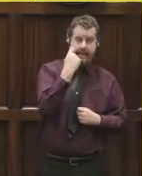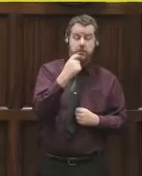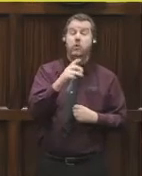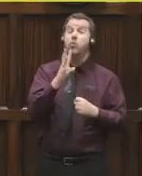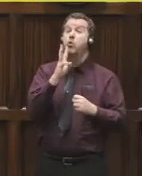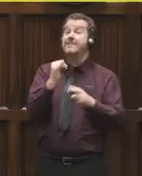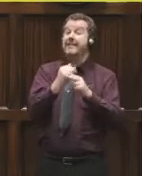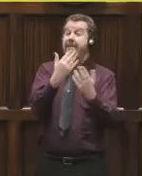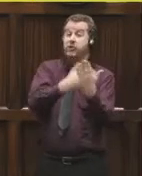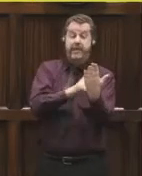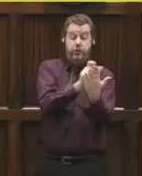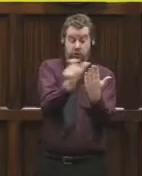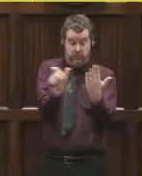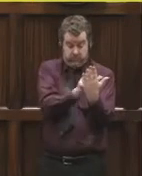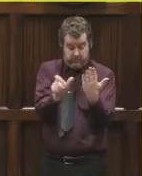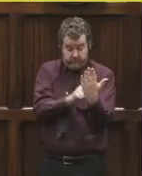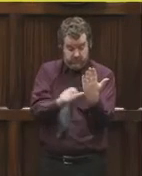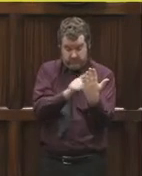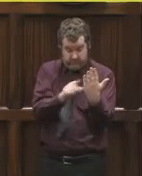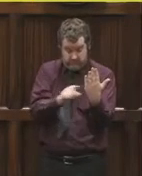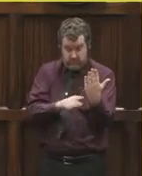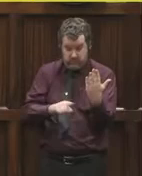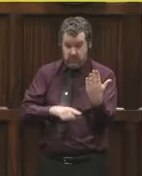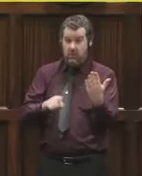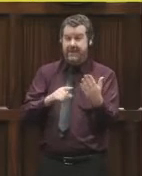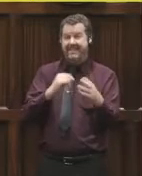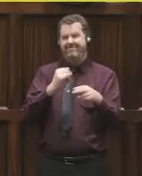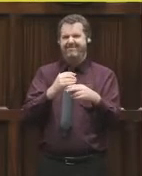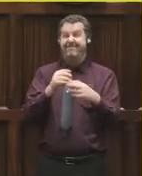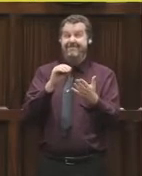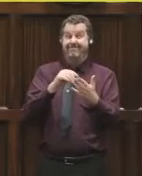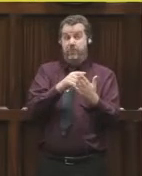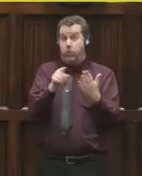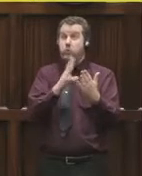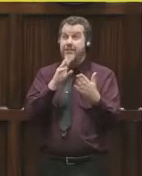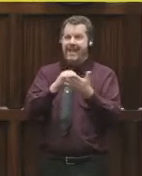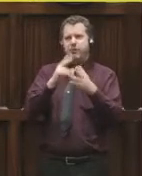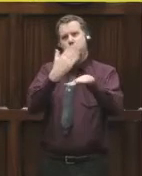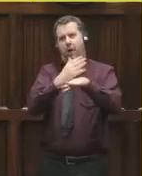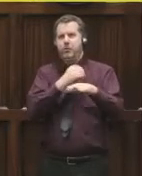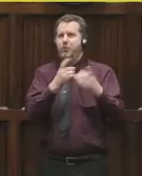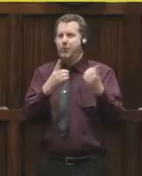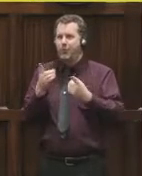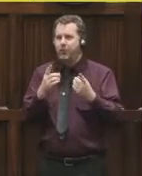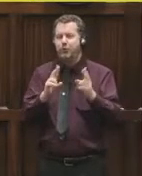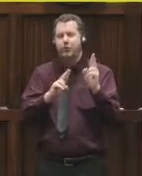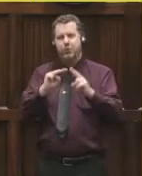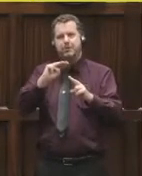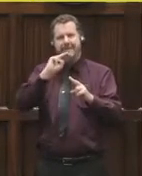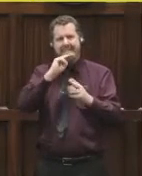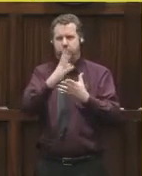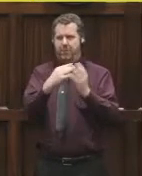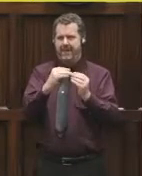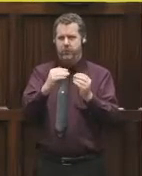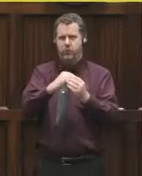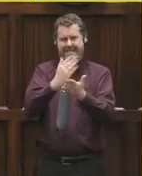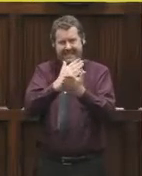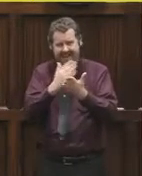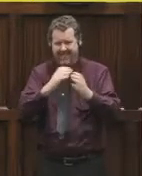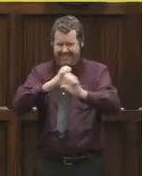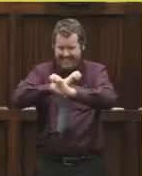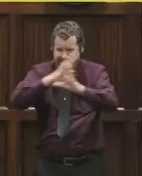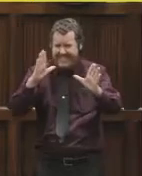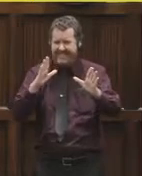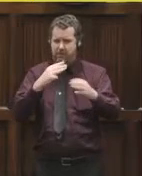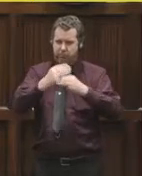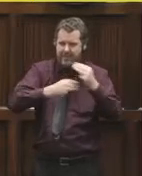in layman's language have a job to do, should mean something in terms of clarifying a process or creating a duty or